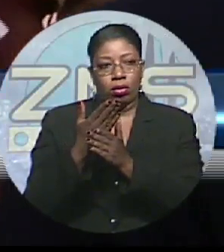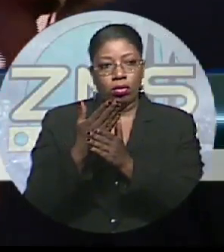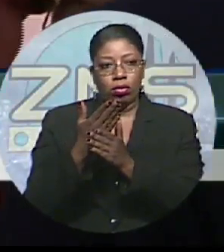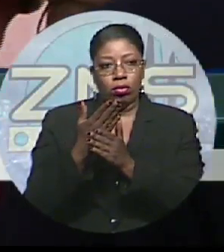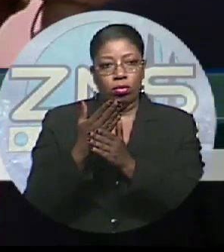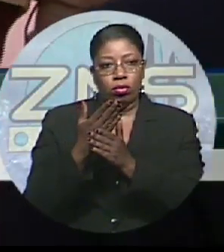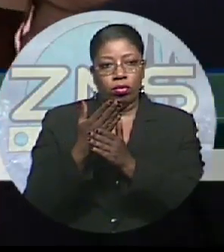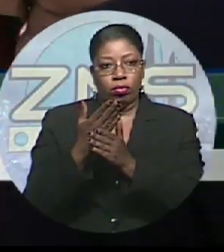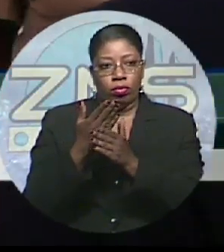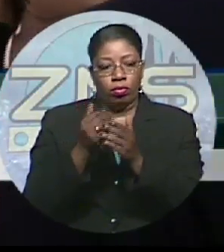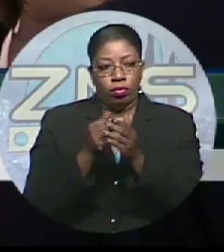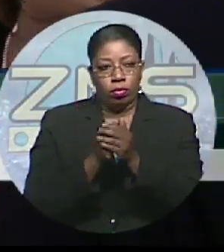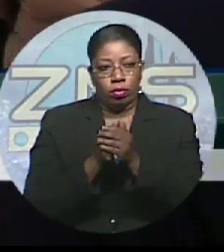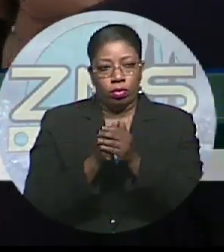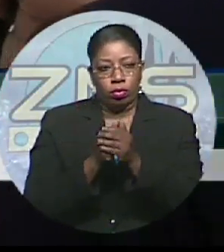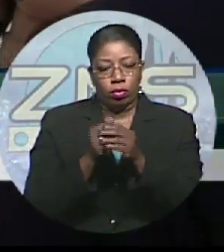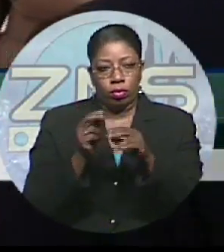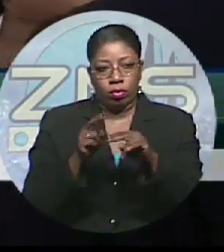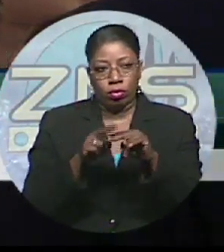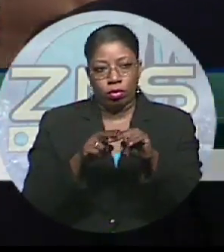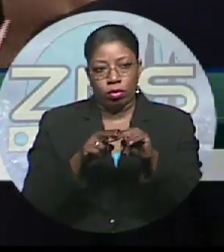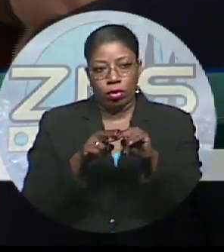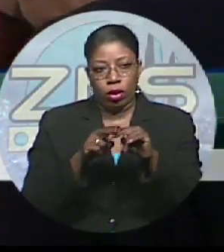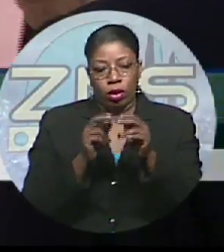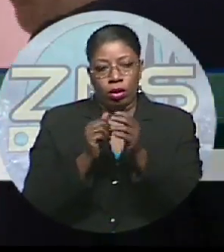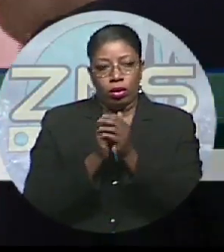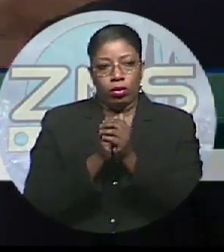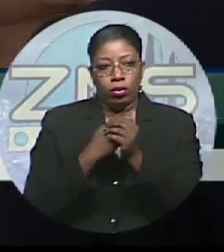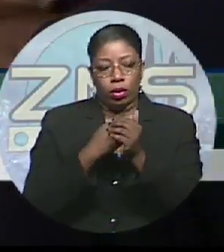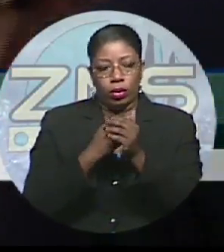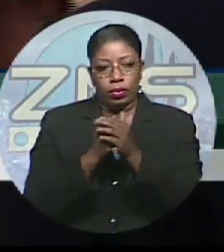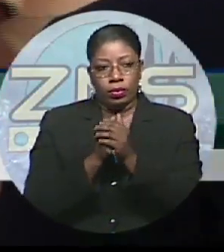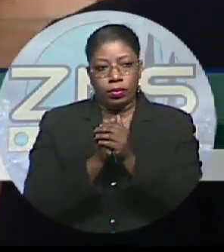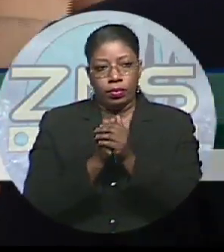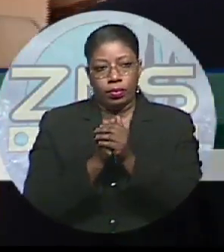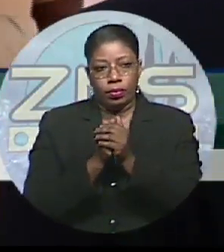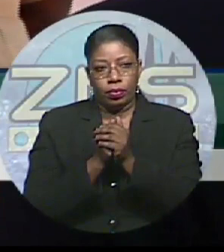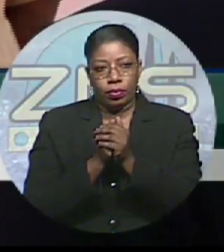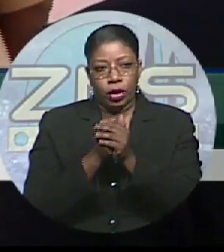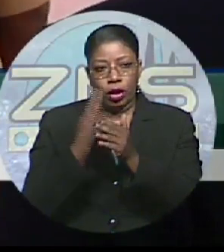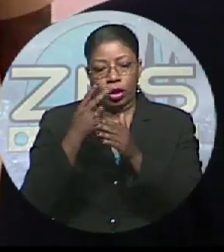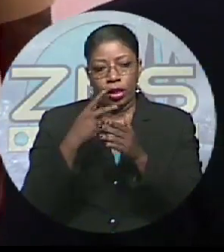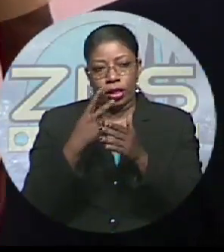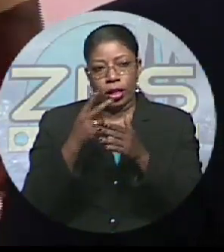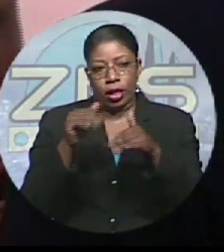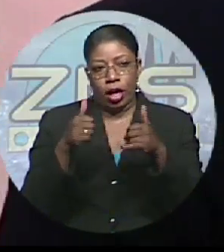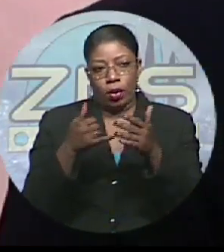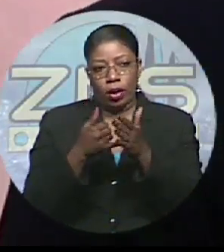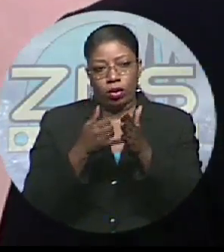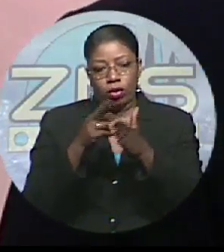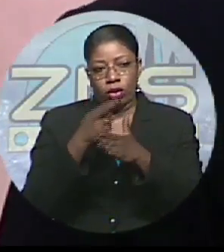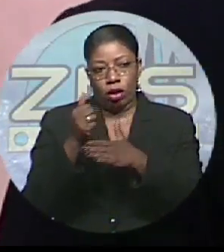threat of any downgrade. I think what they are looking for is how that situation resolves itself.